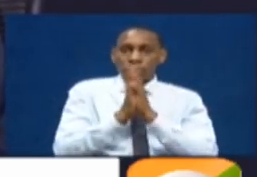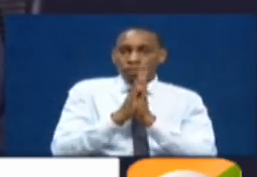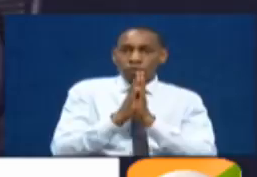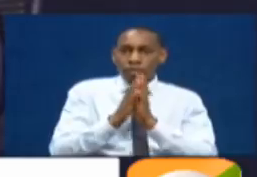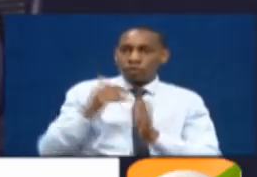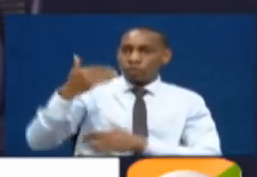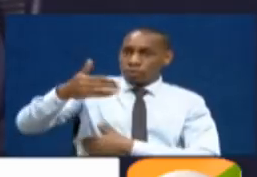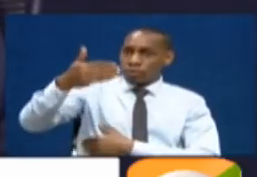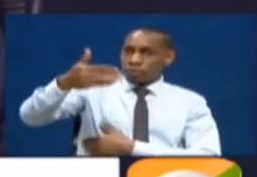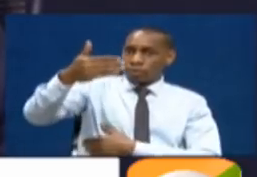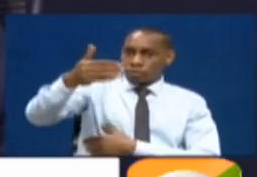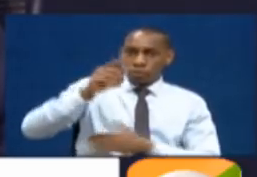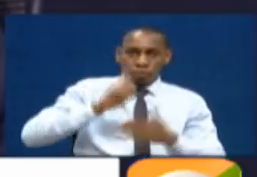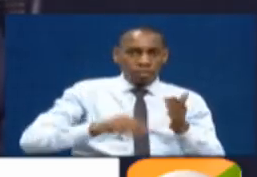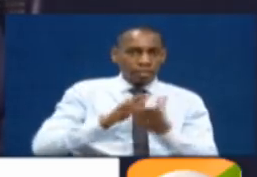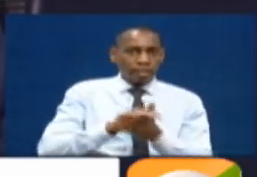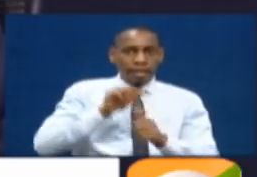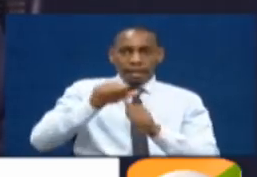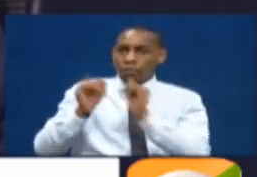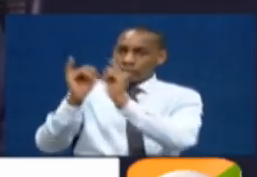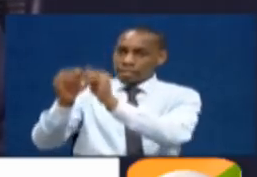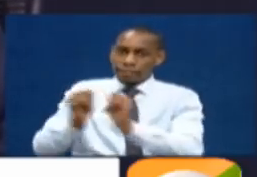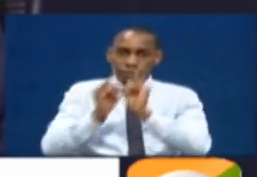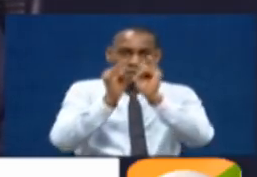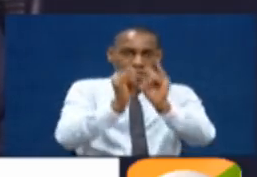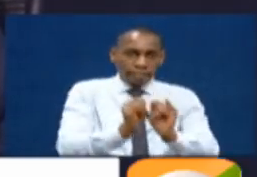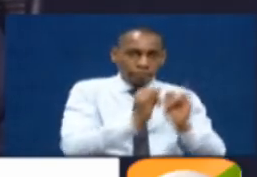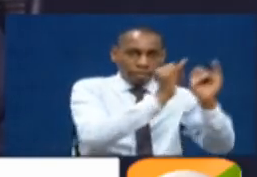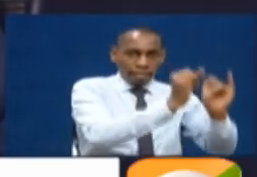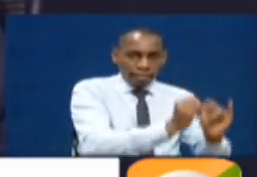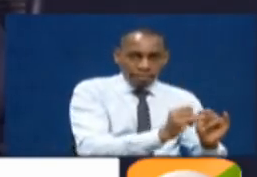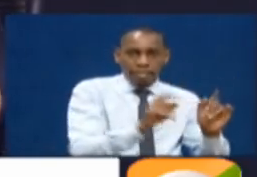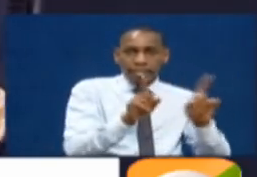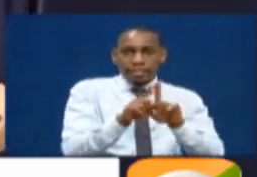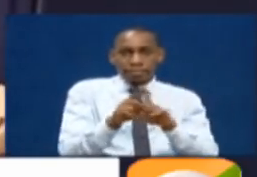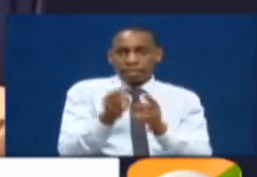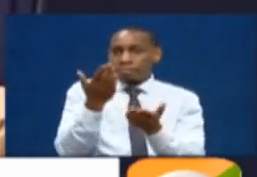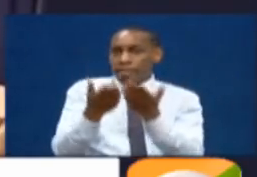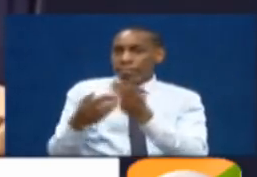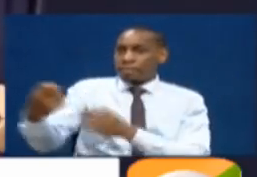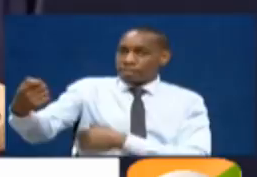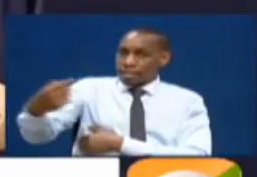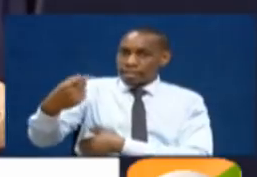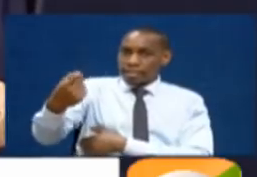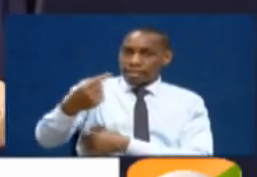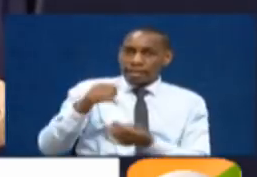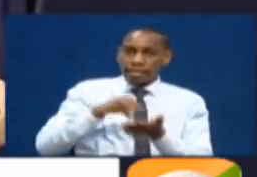every other day are about individuals and perhaps even the salary they will earn,